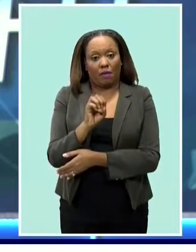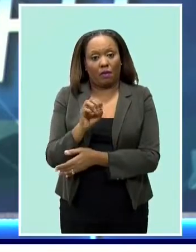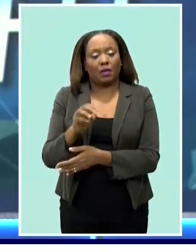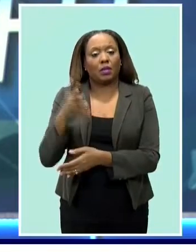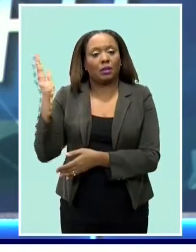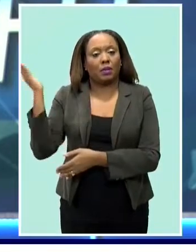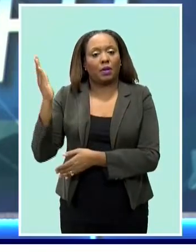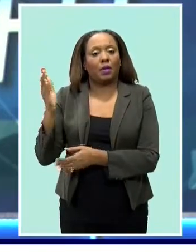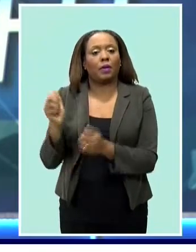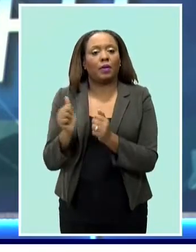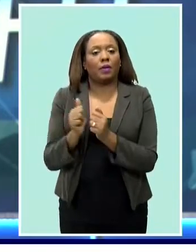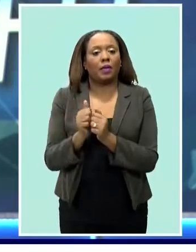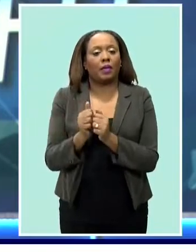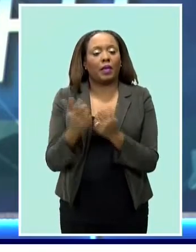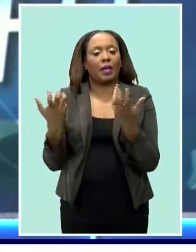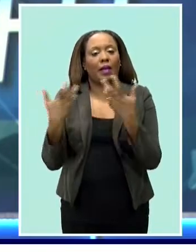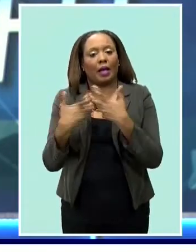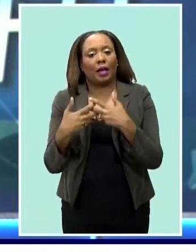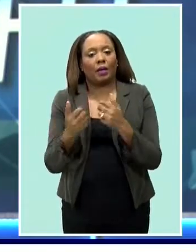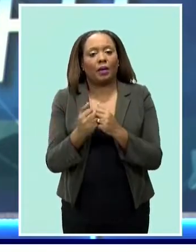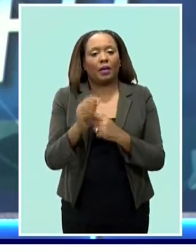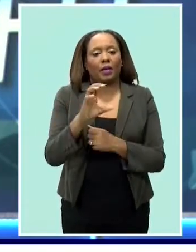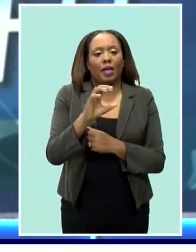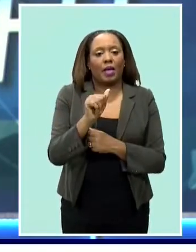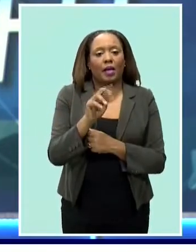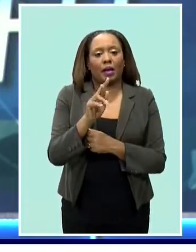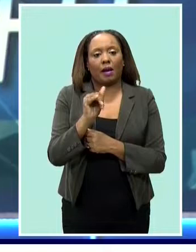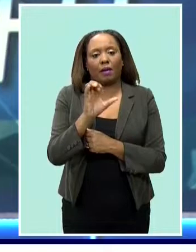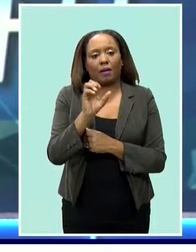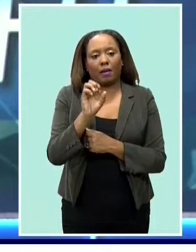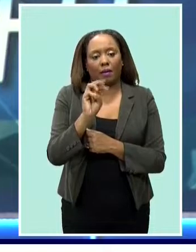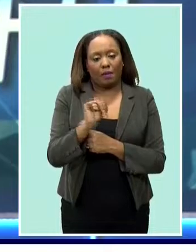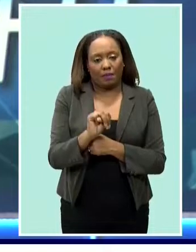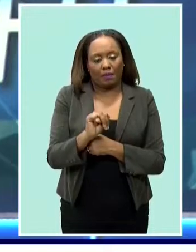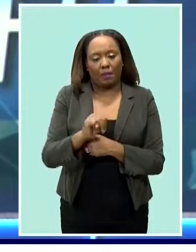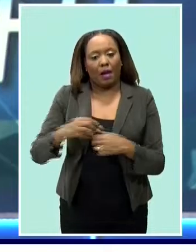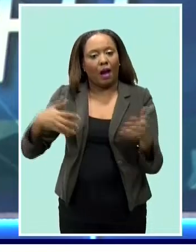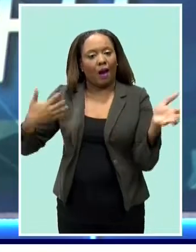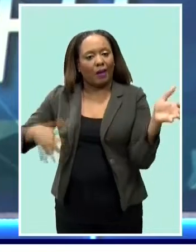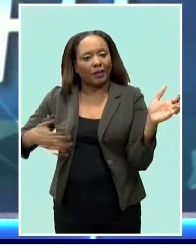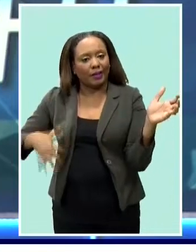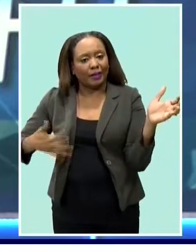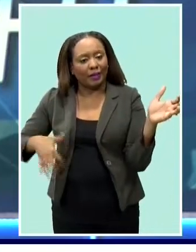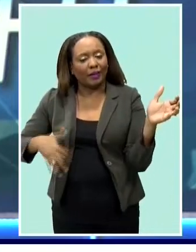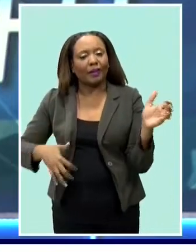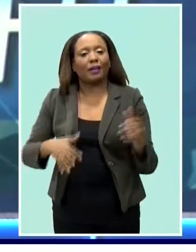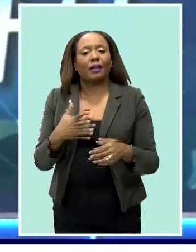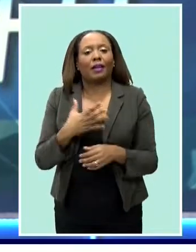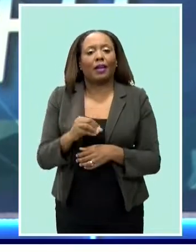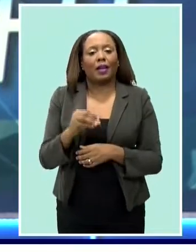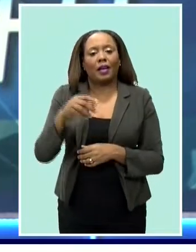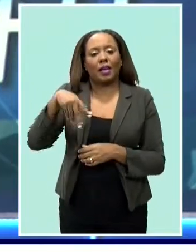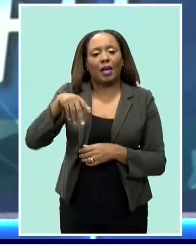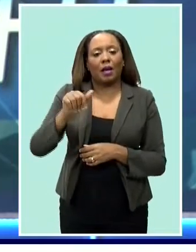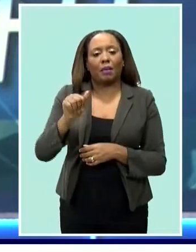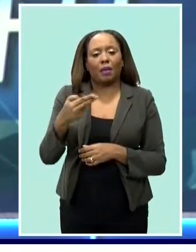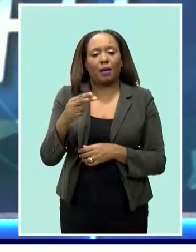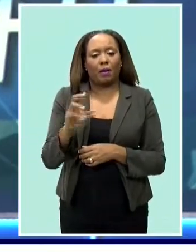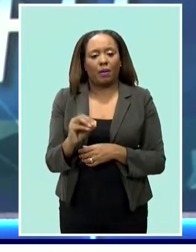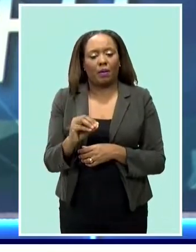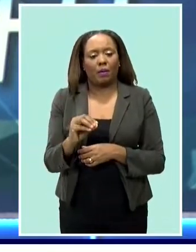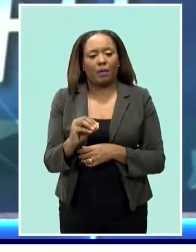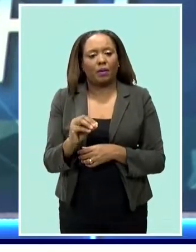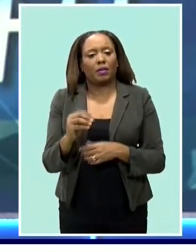CARICOM, Argentina, and the Pan American Health Organization aimed at making the region stronger in its efforts to fight the growing problem